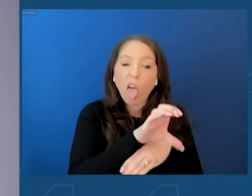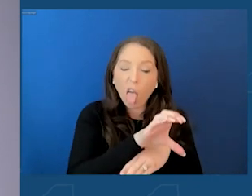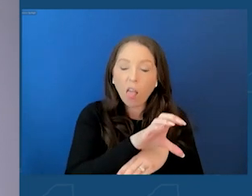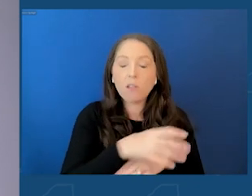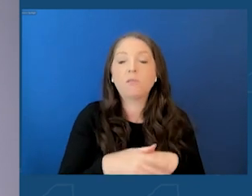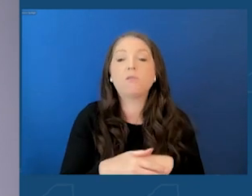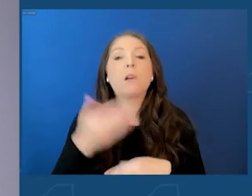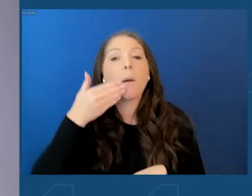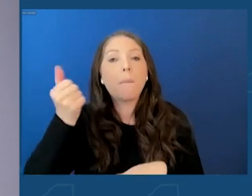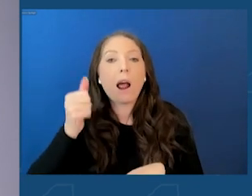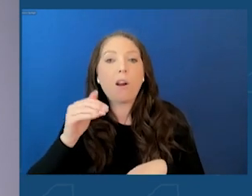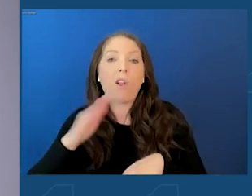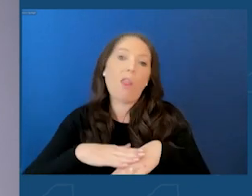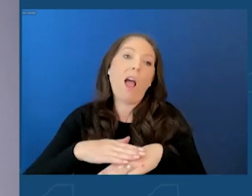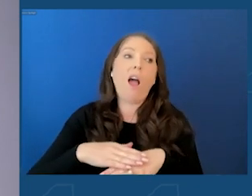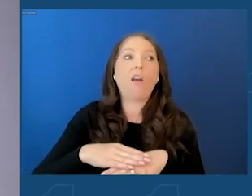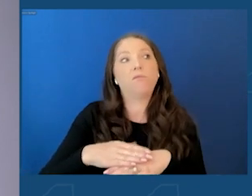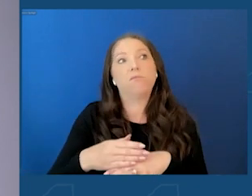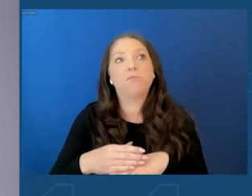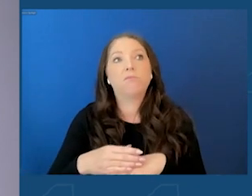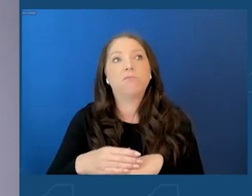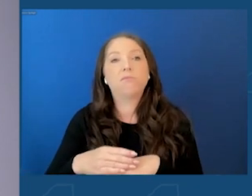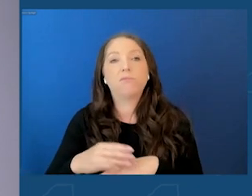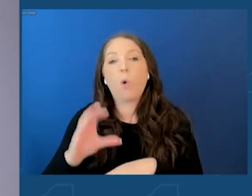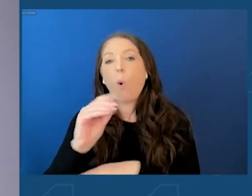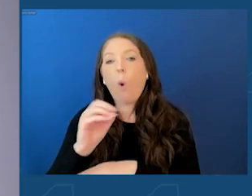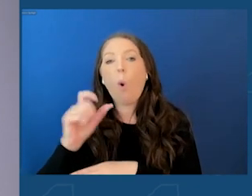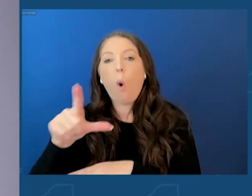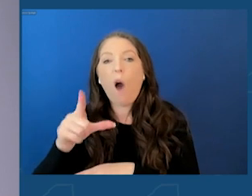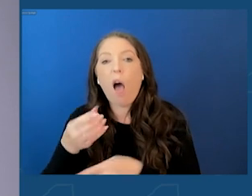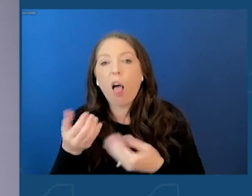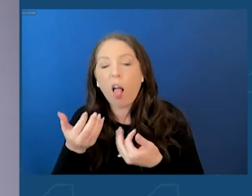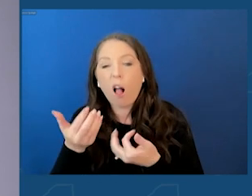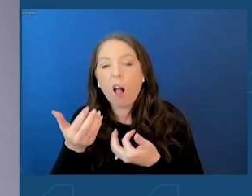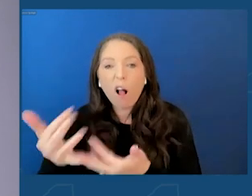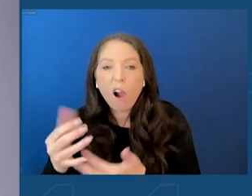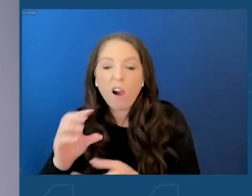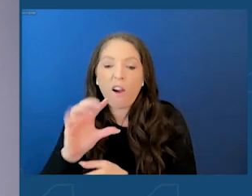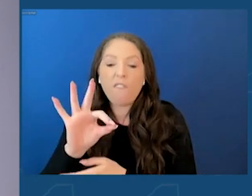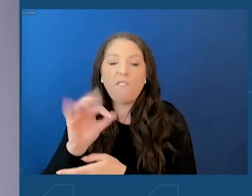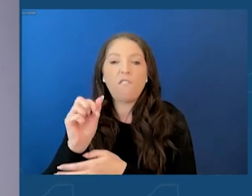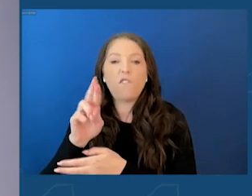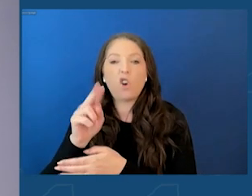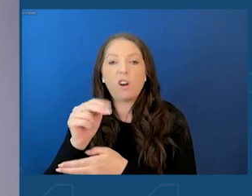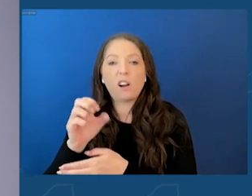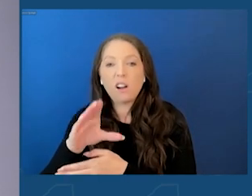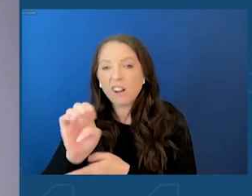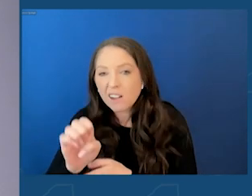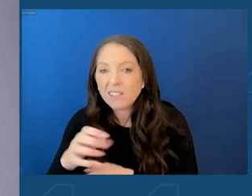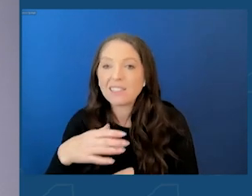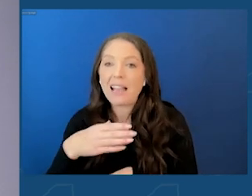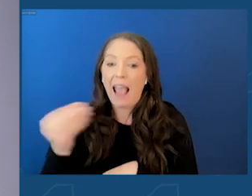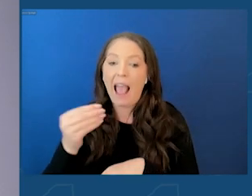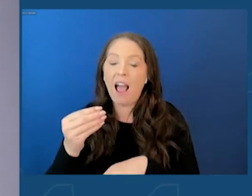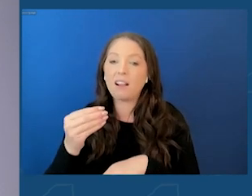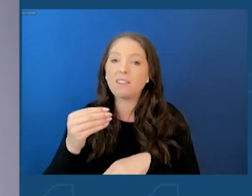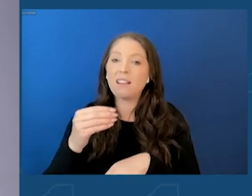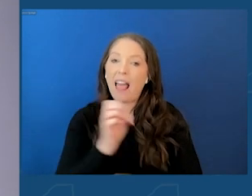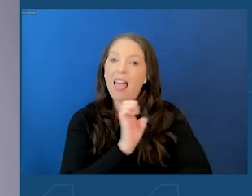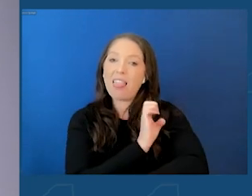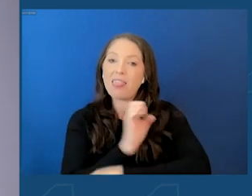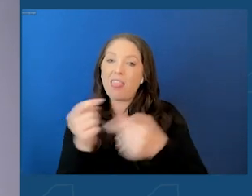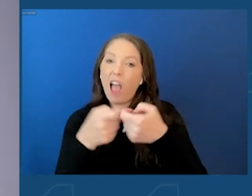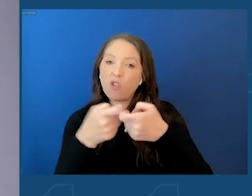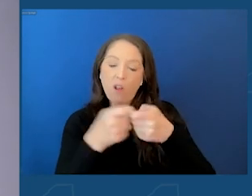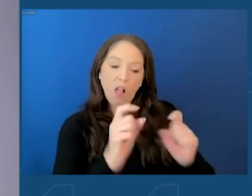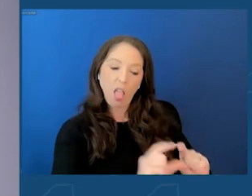safer than kerosene and oil-burning furnaces and propane heaters and electric baseboard for heating. More importantly,